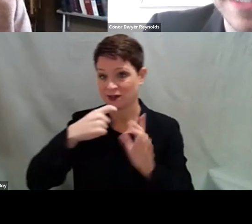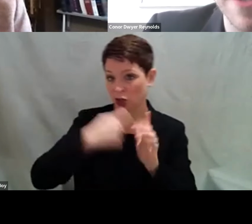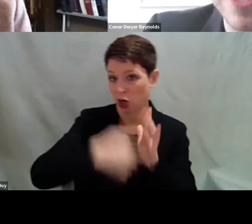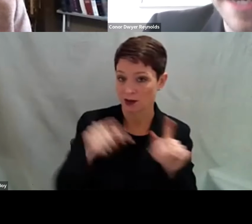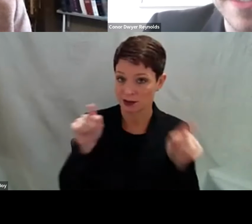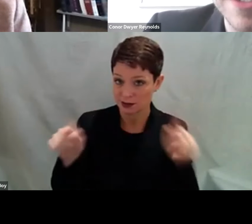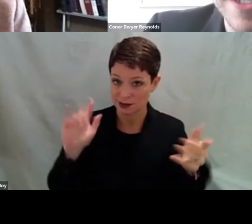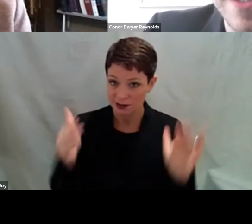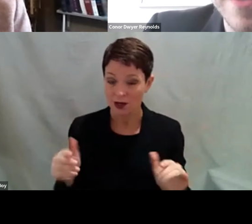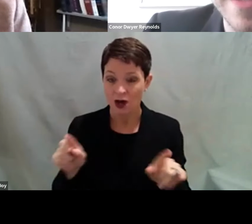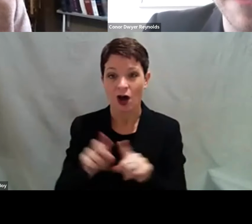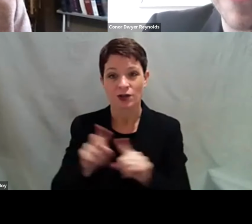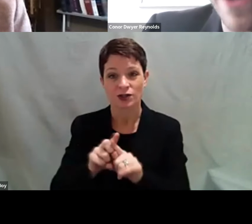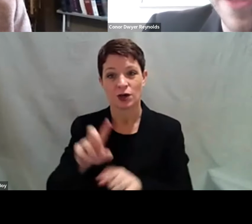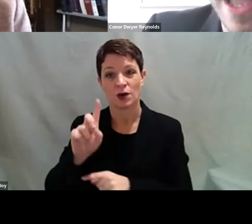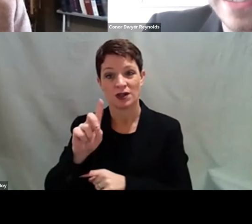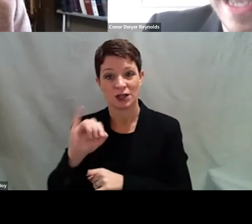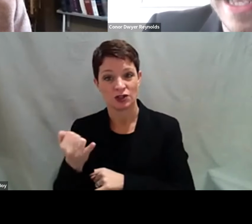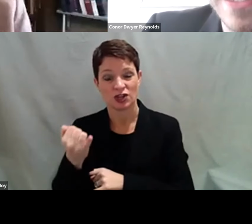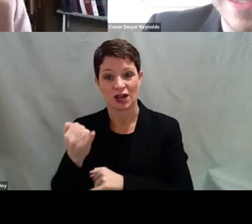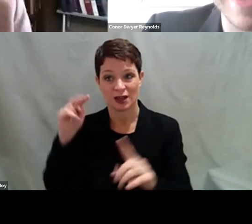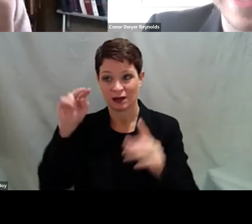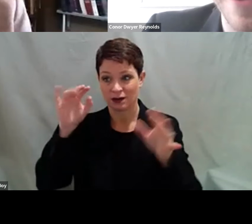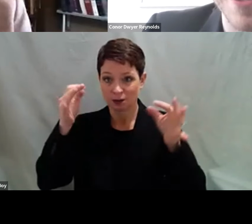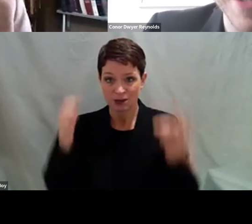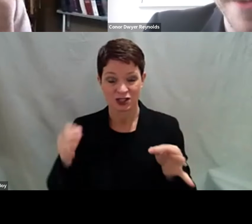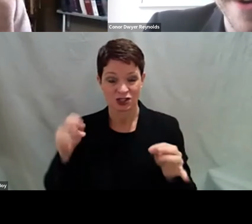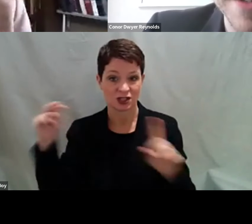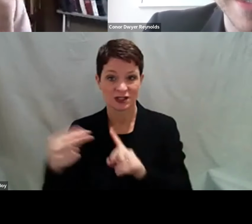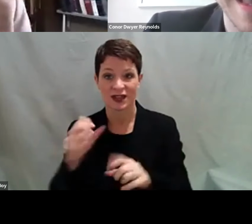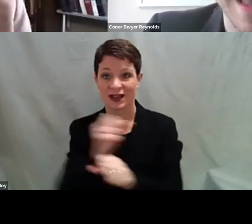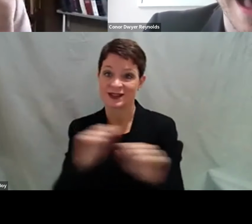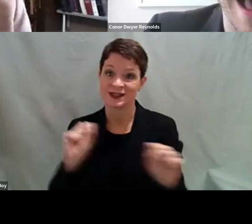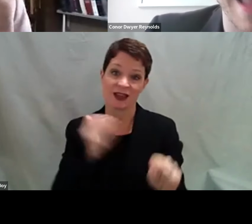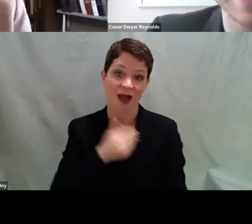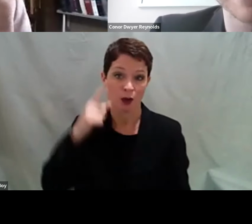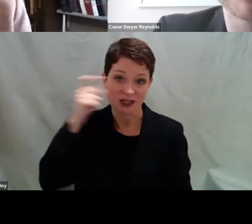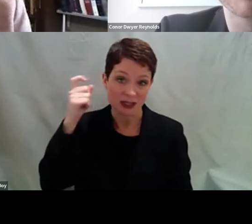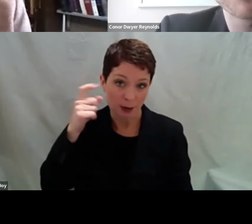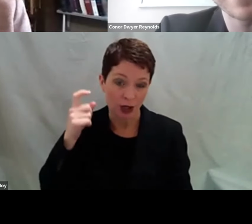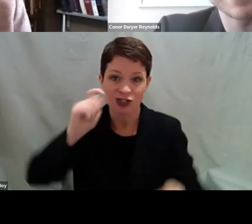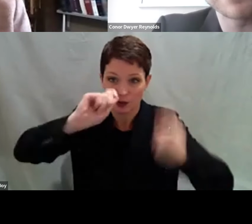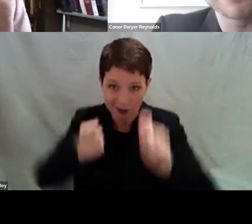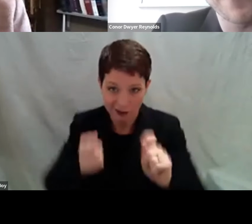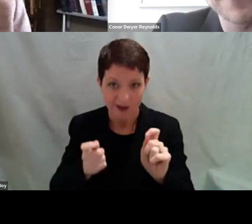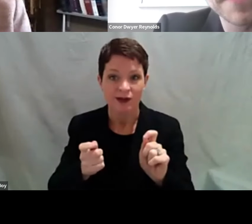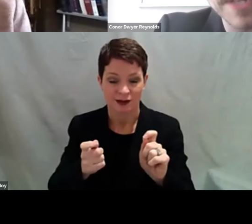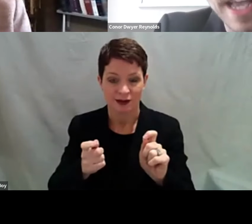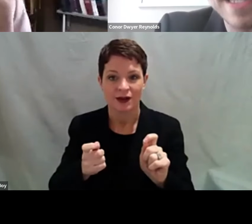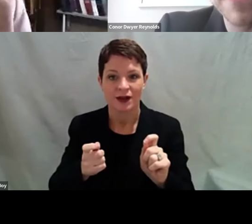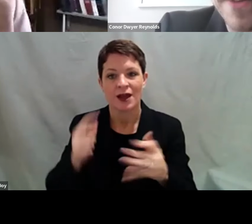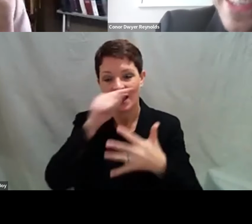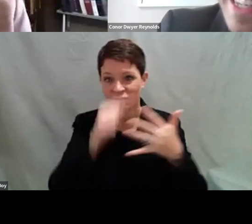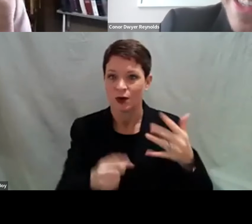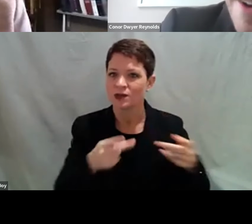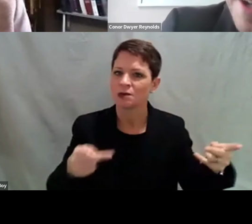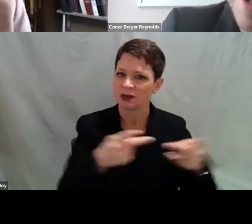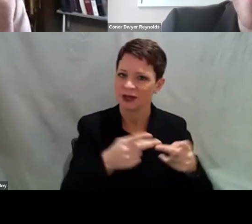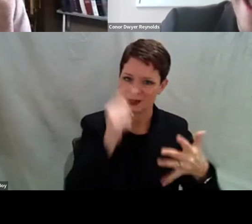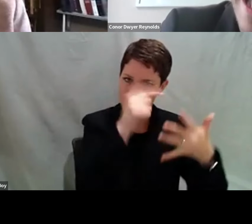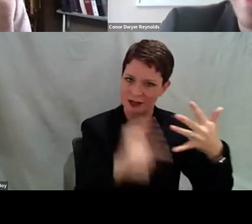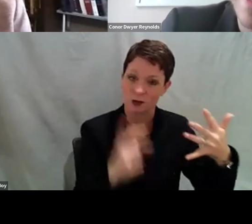on DOJ positions that were outlined in cases like Save Our Summers, to bring those places where we've seen